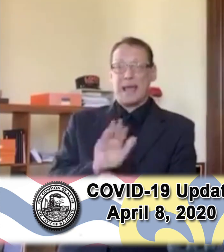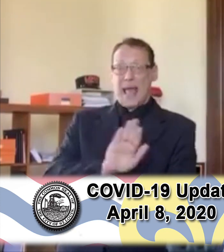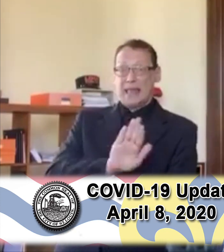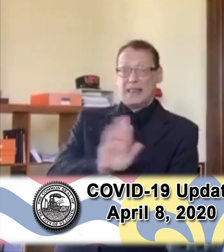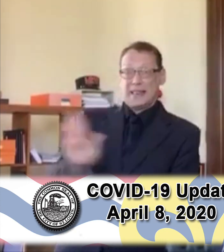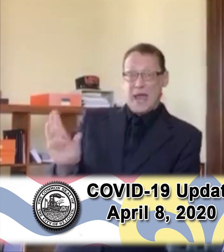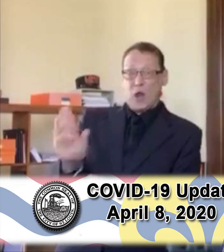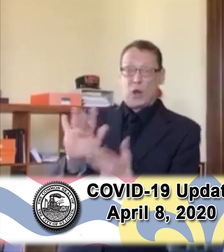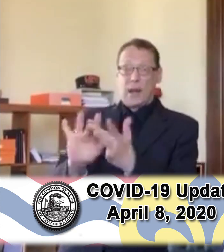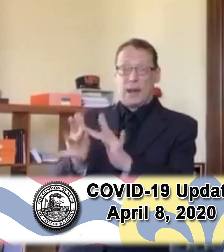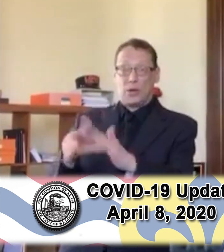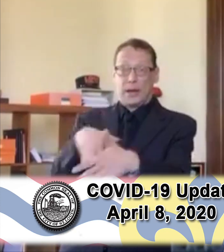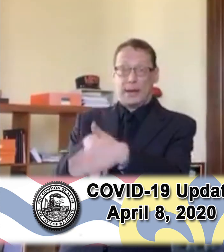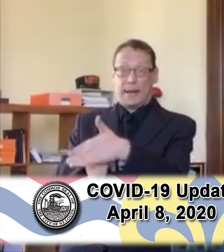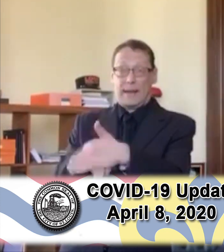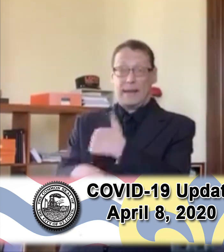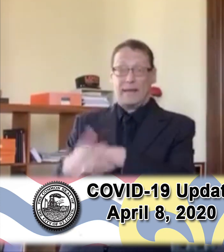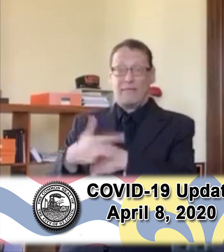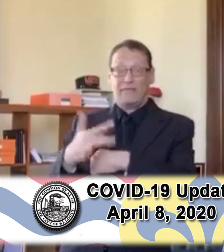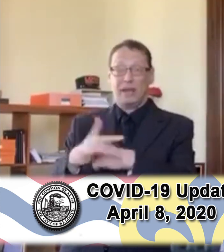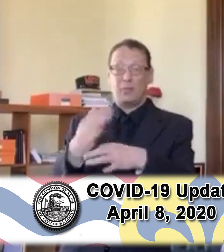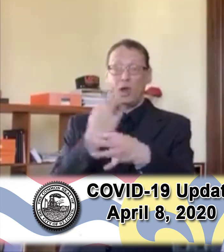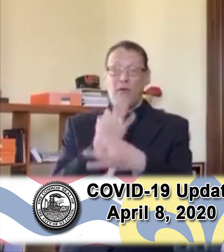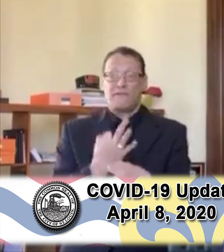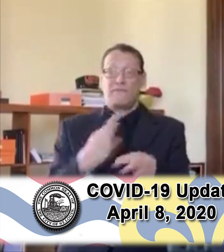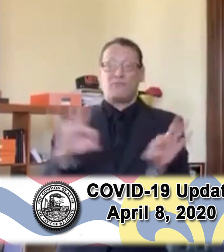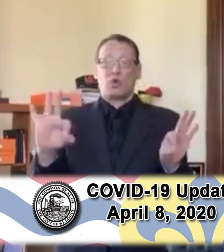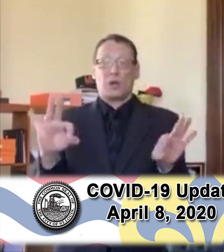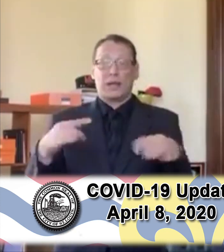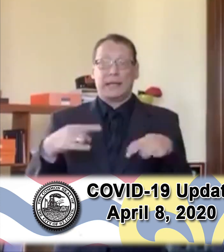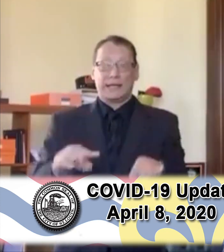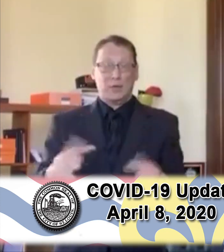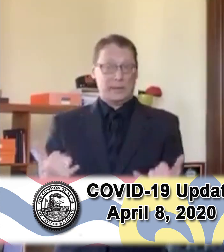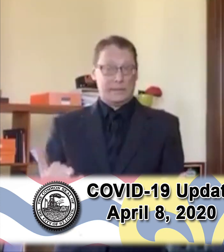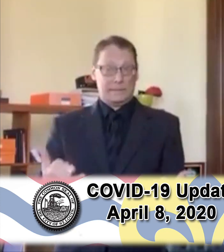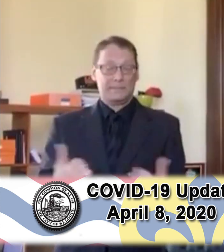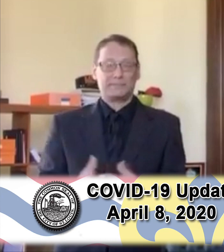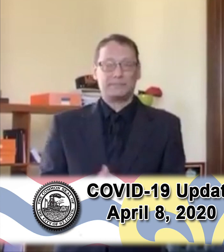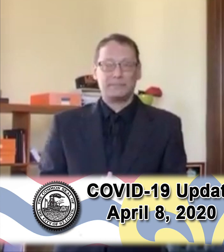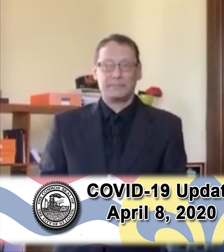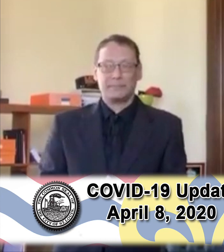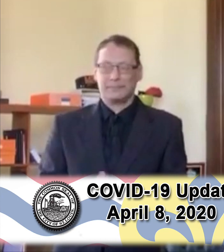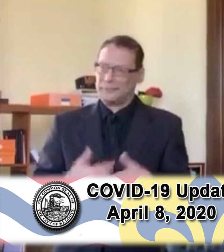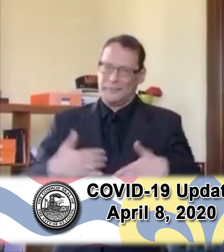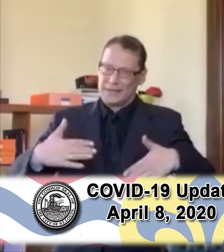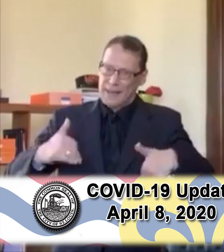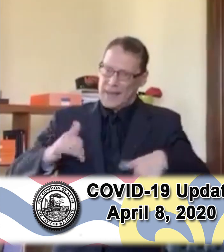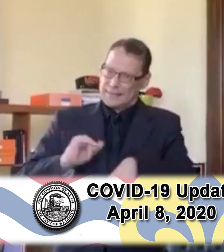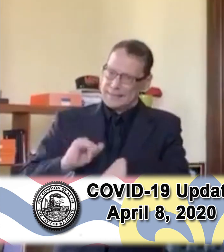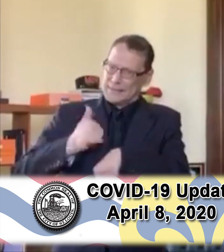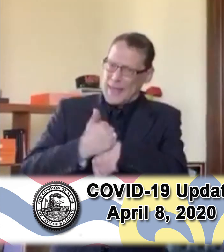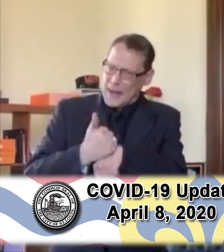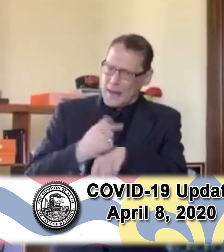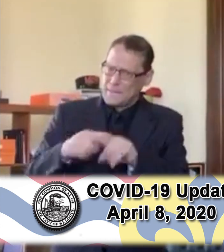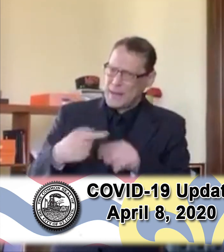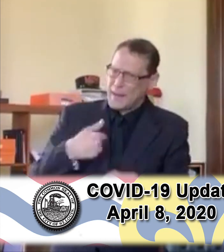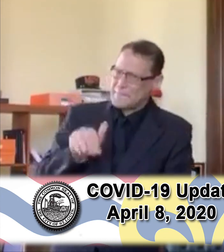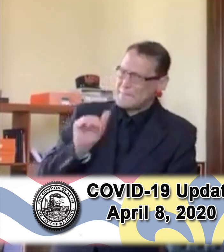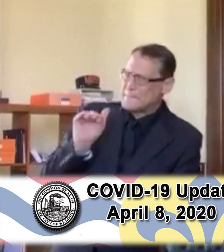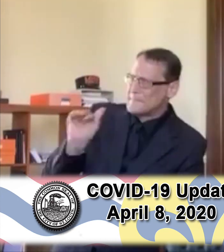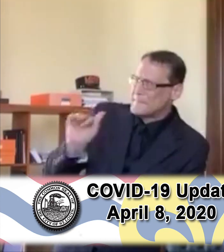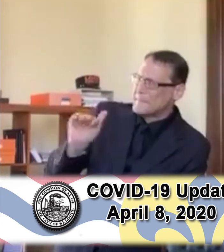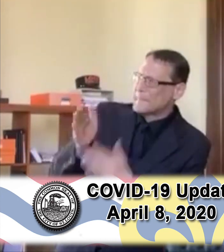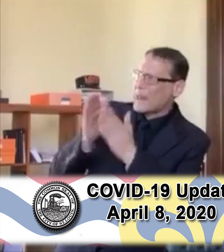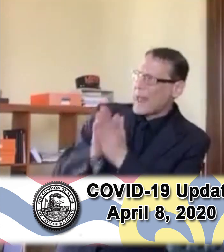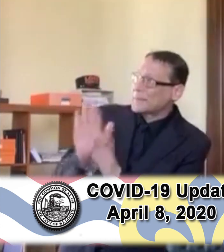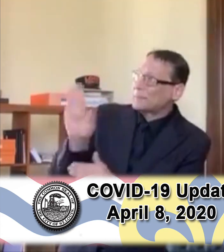internet access available for free during this time of a pandemic. We don't have that yet, but I do think it's important to call for that